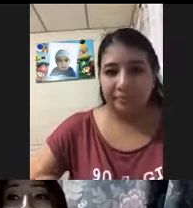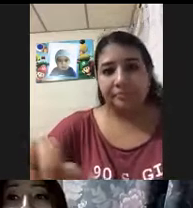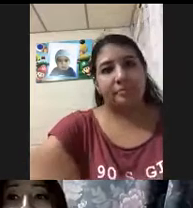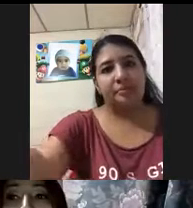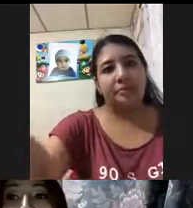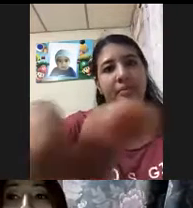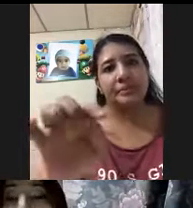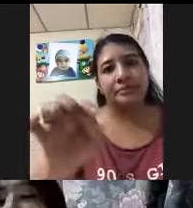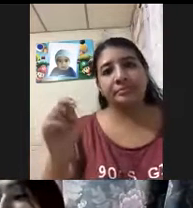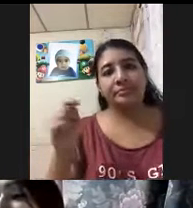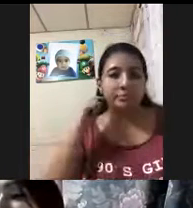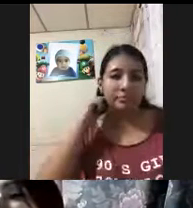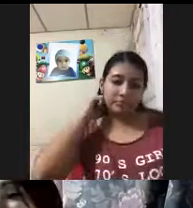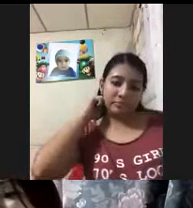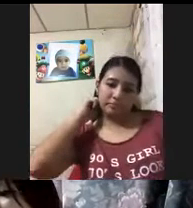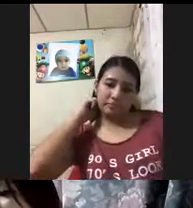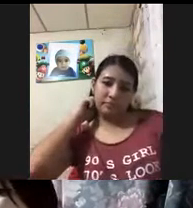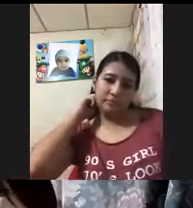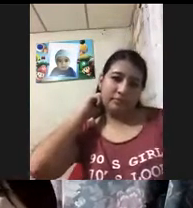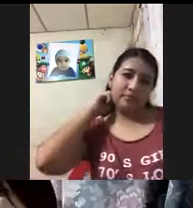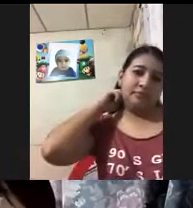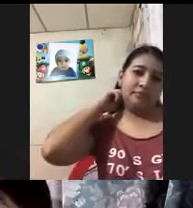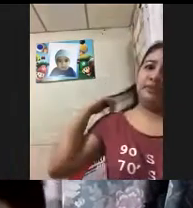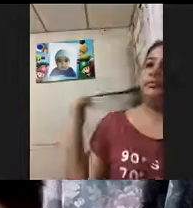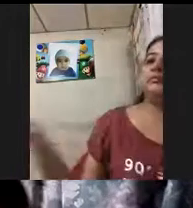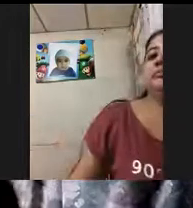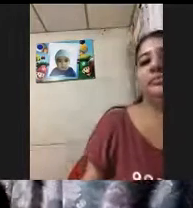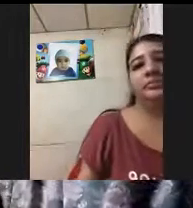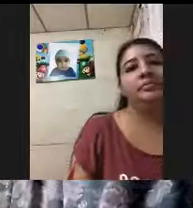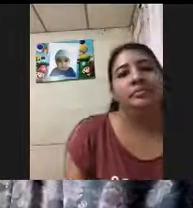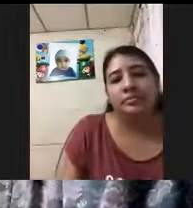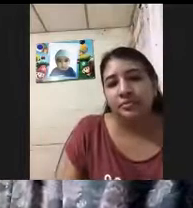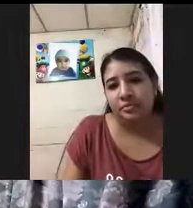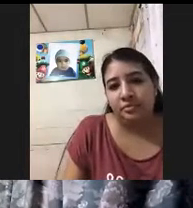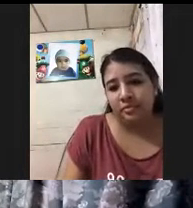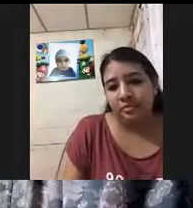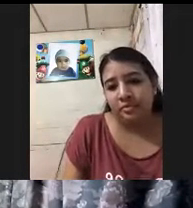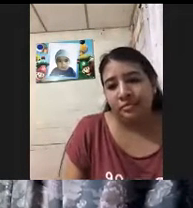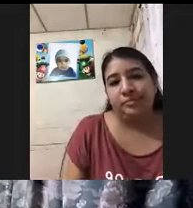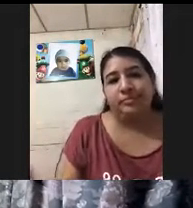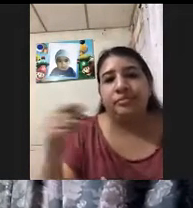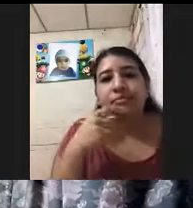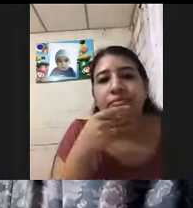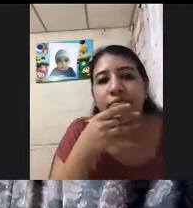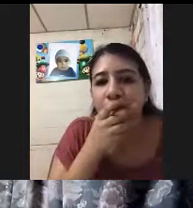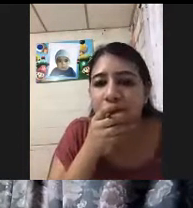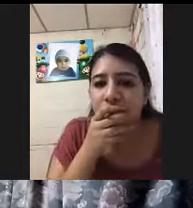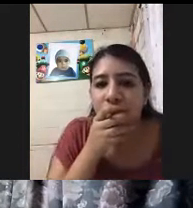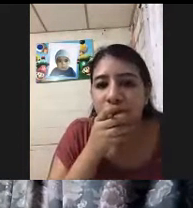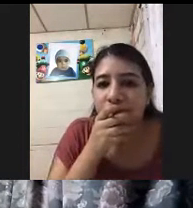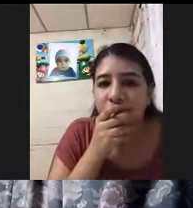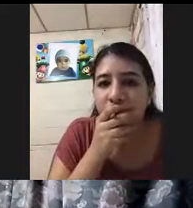Okay, thank you, Fausto. It's stressful. You're welcome, teacher. What about you, Carlos? Did you go to the airport today?